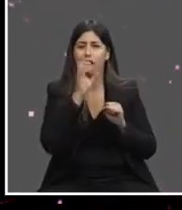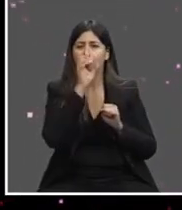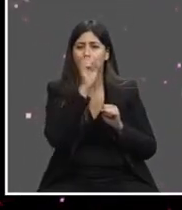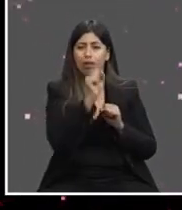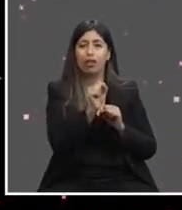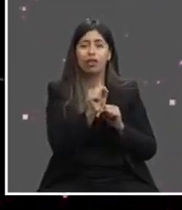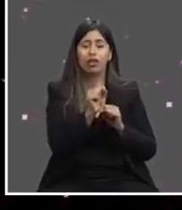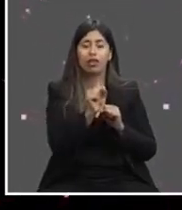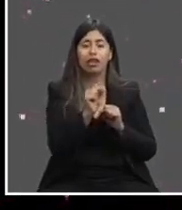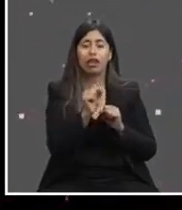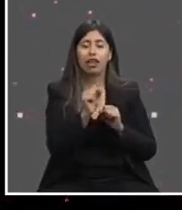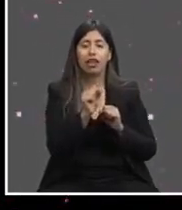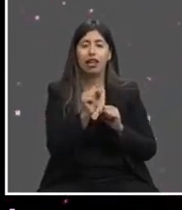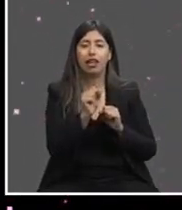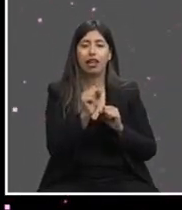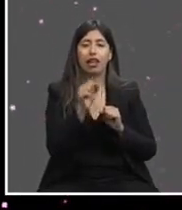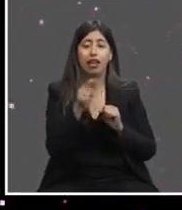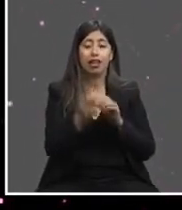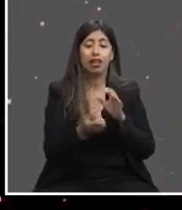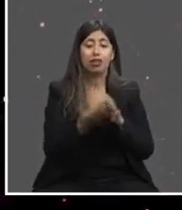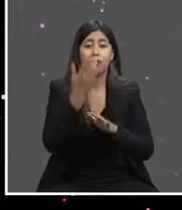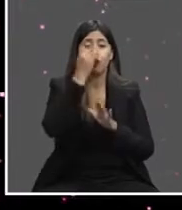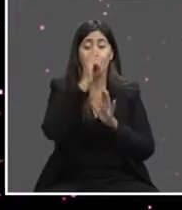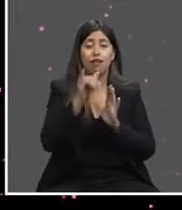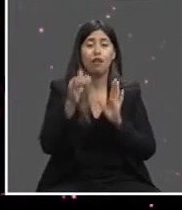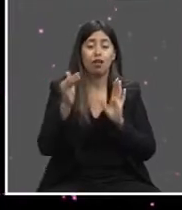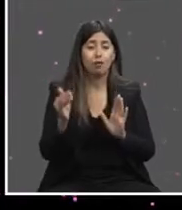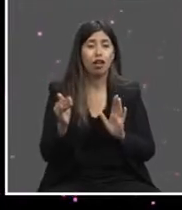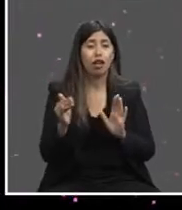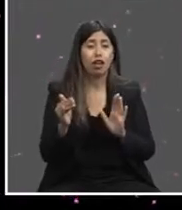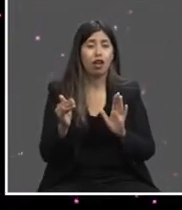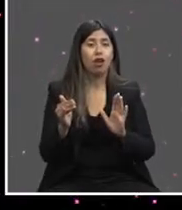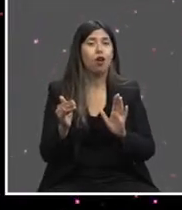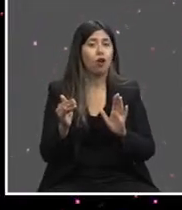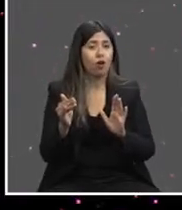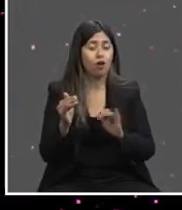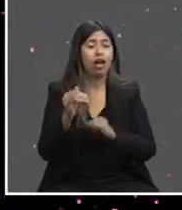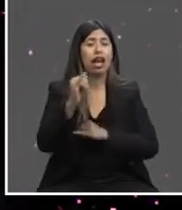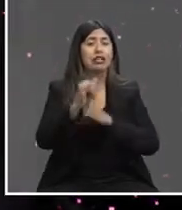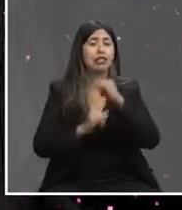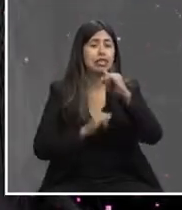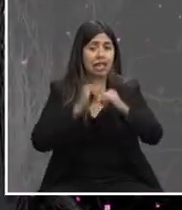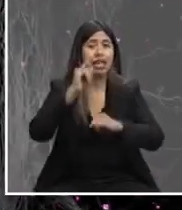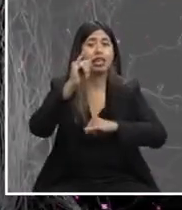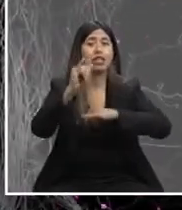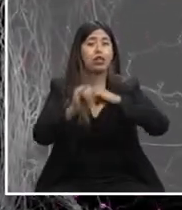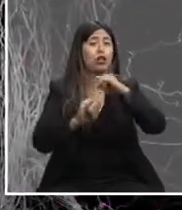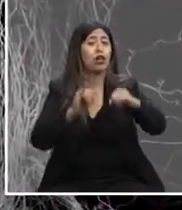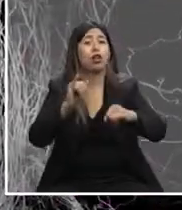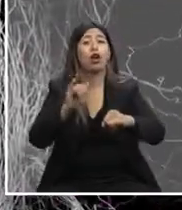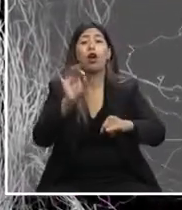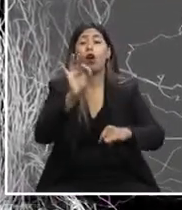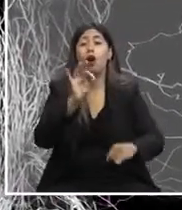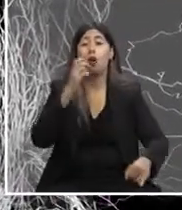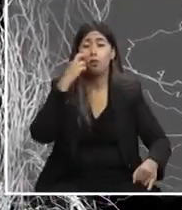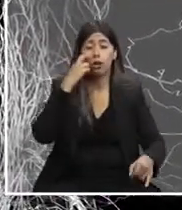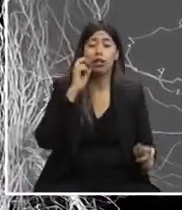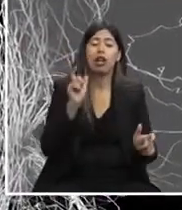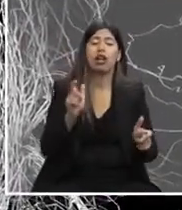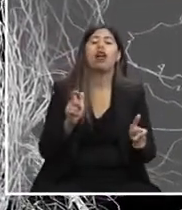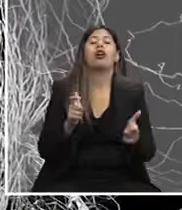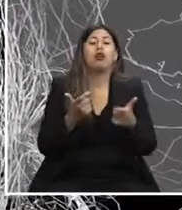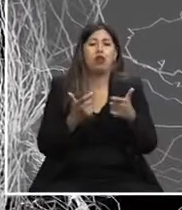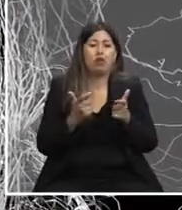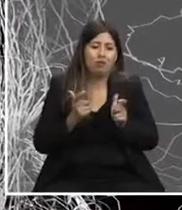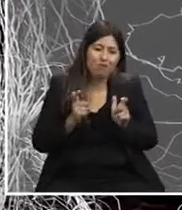number of centuries. Either humanity takes control of its destiny and reduces the risk to a sustainable level,